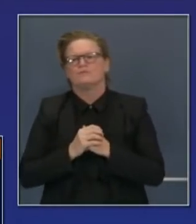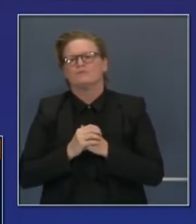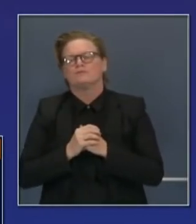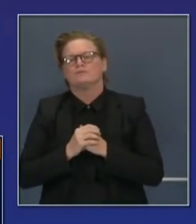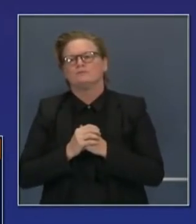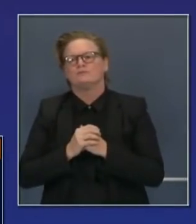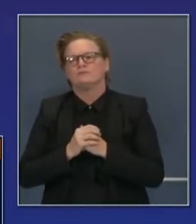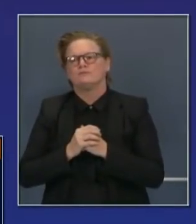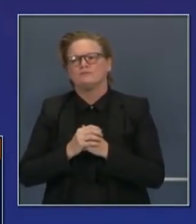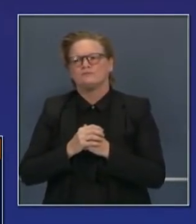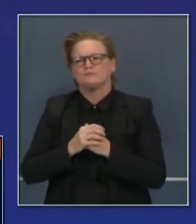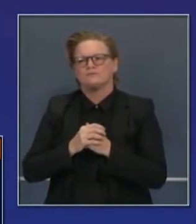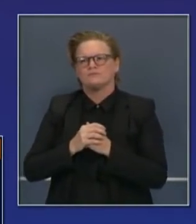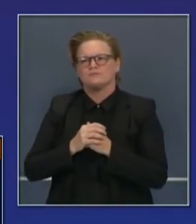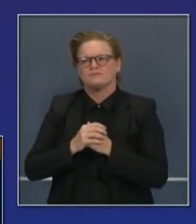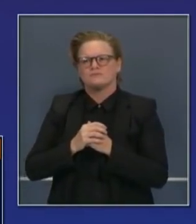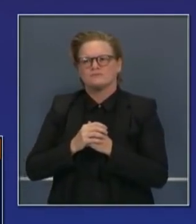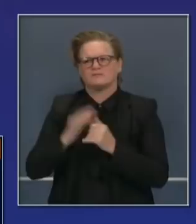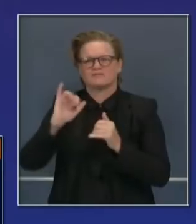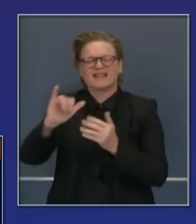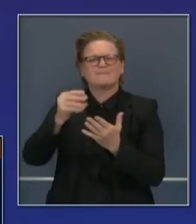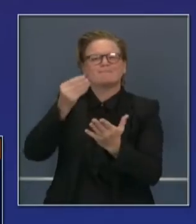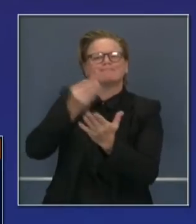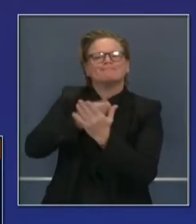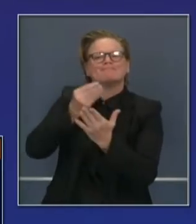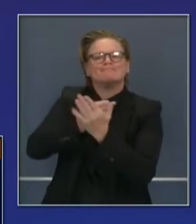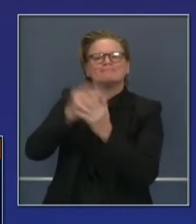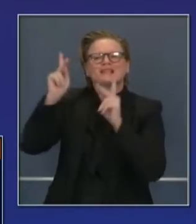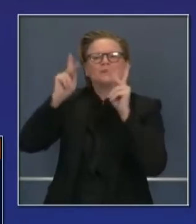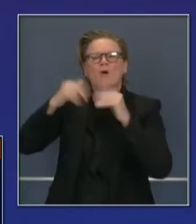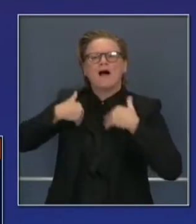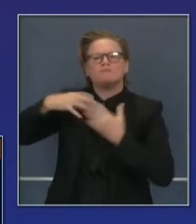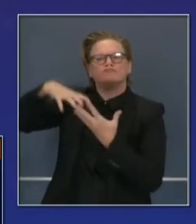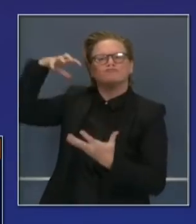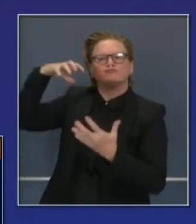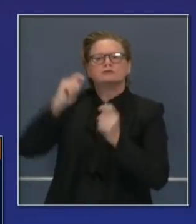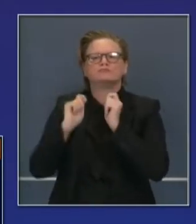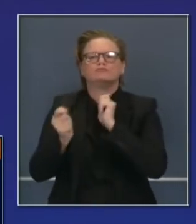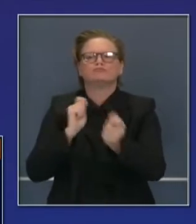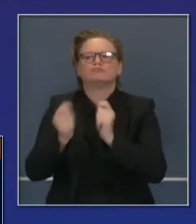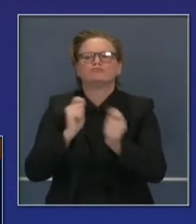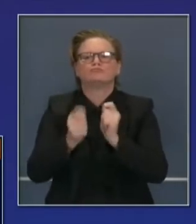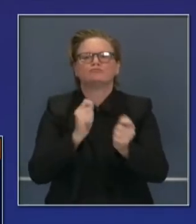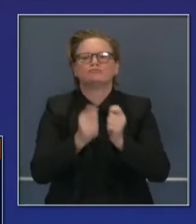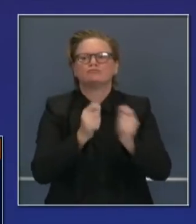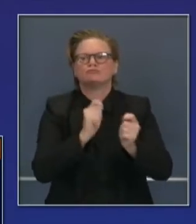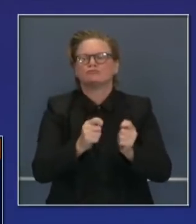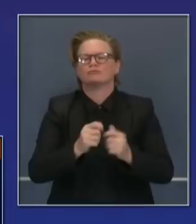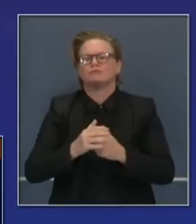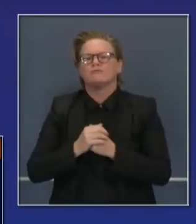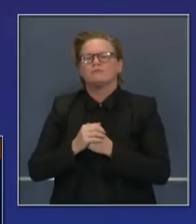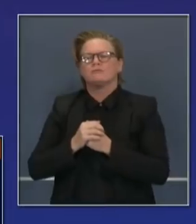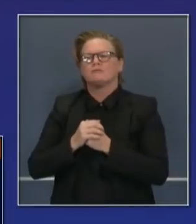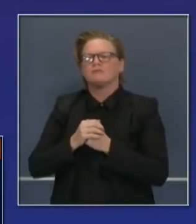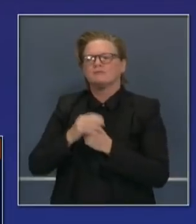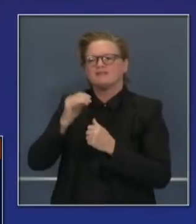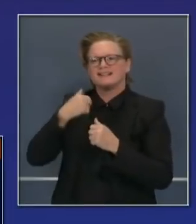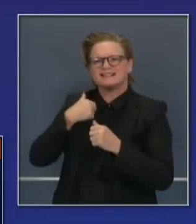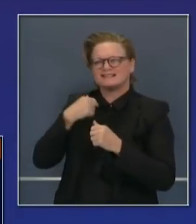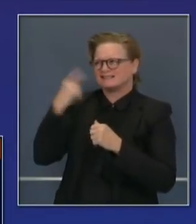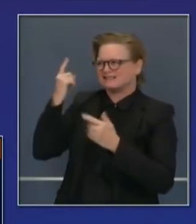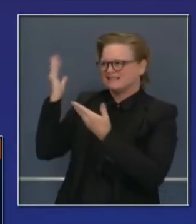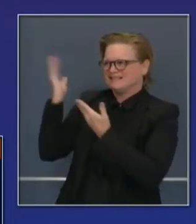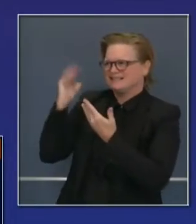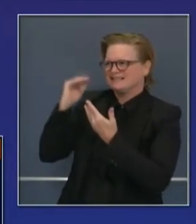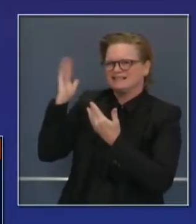support. And we're going to look to build on all of these things in the coming days, weeks, and certainly months. Food